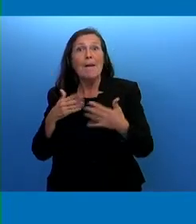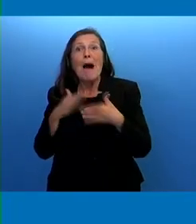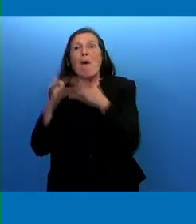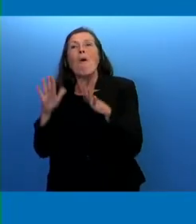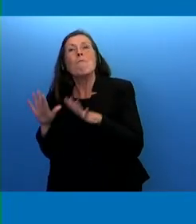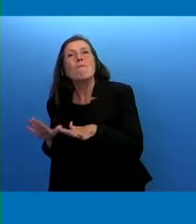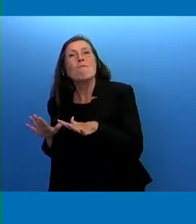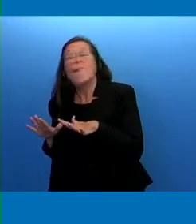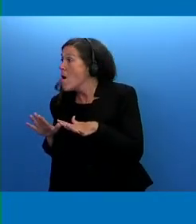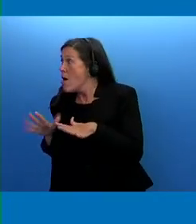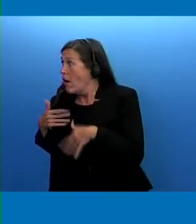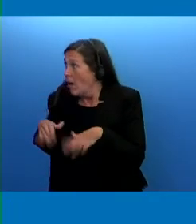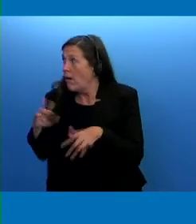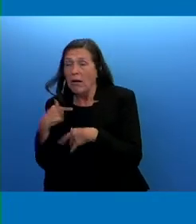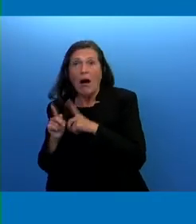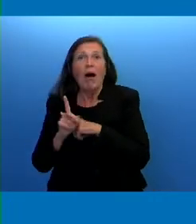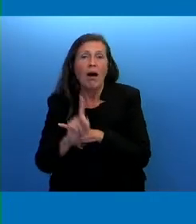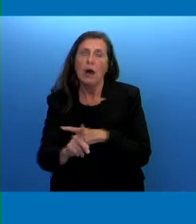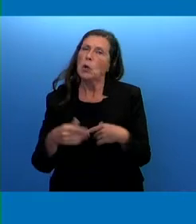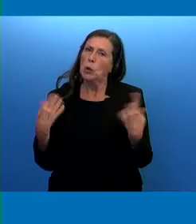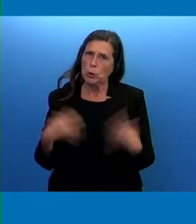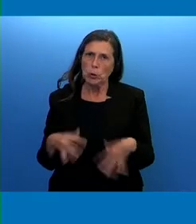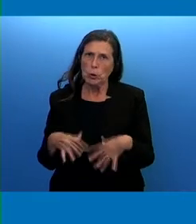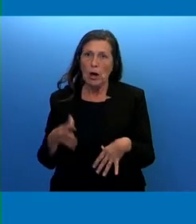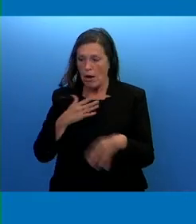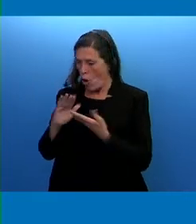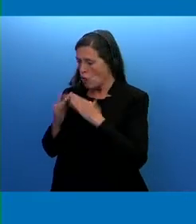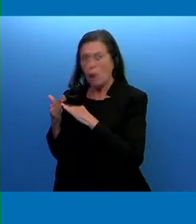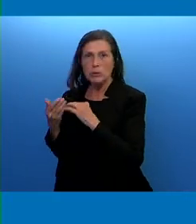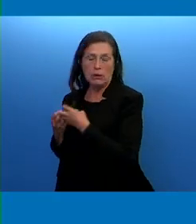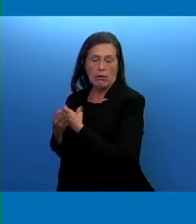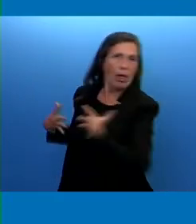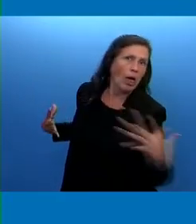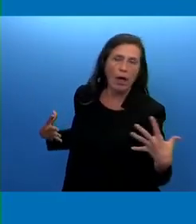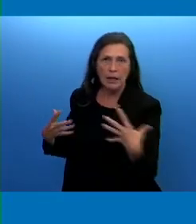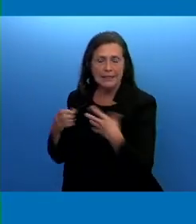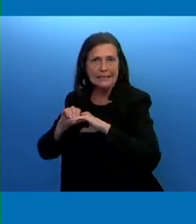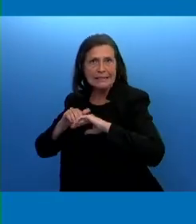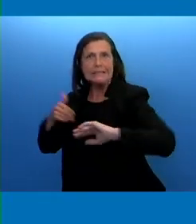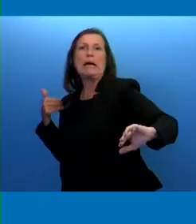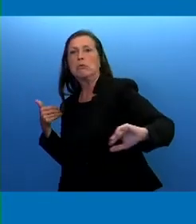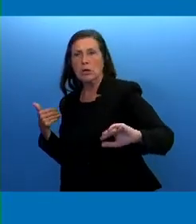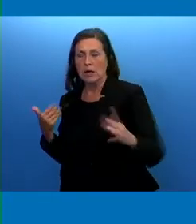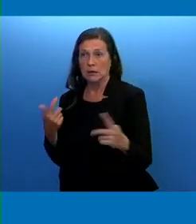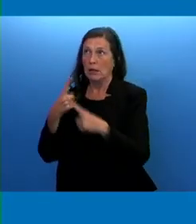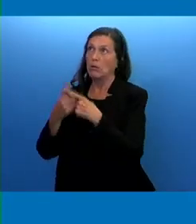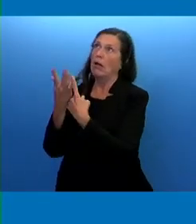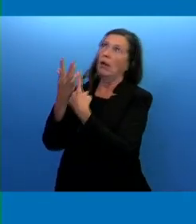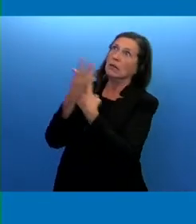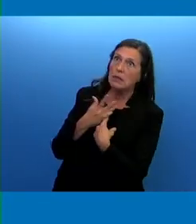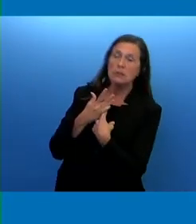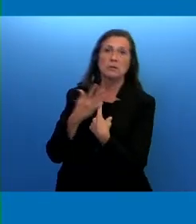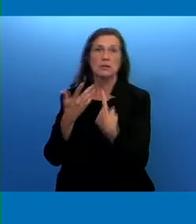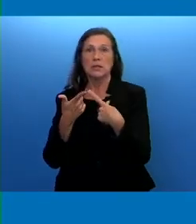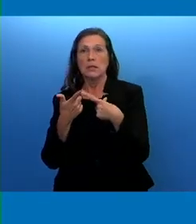journey, they're often separated from their communities and from their families, and they encounter discrimination and linguistic barriers